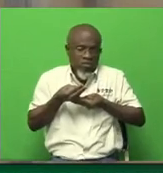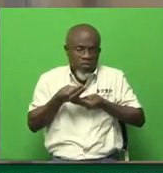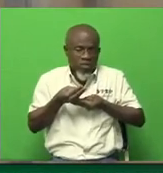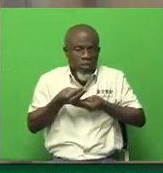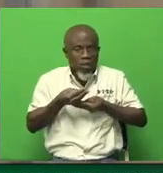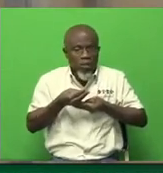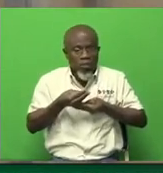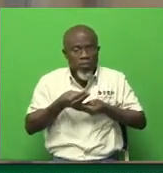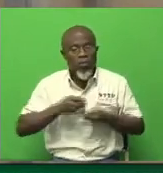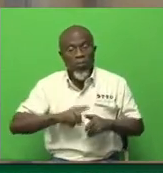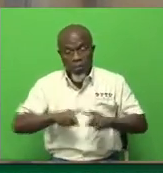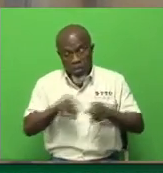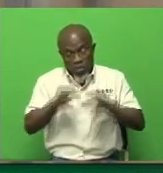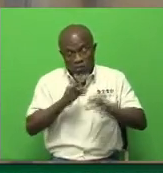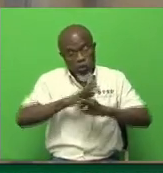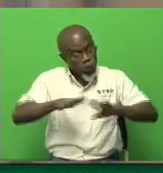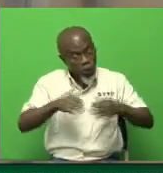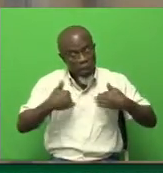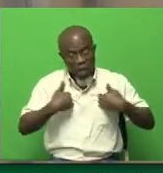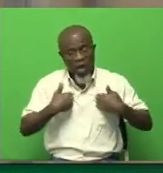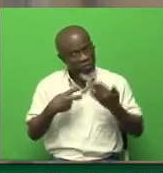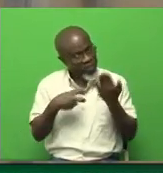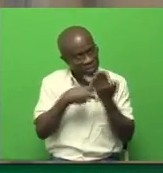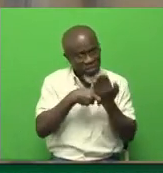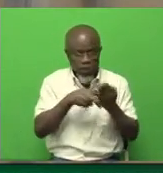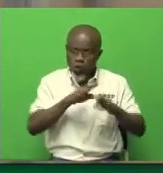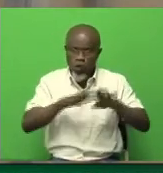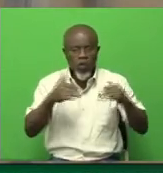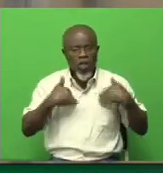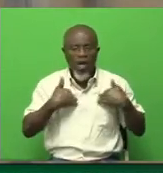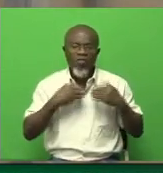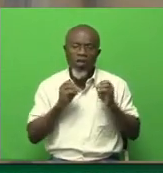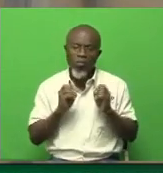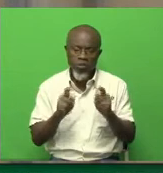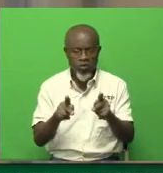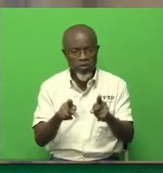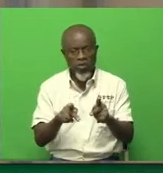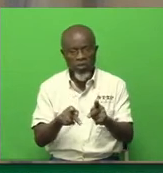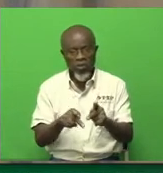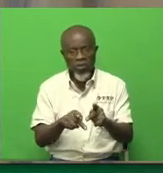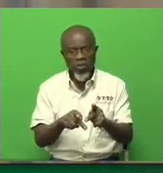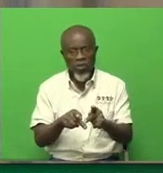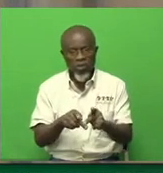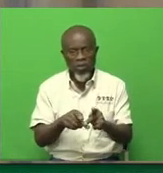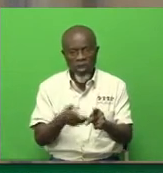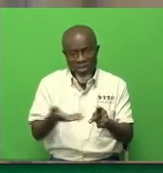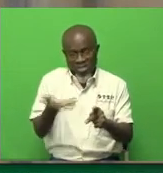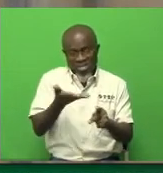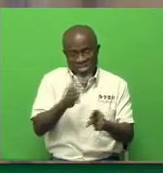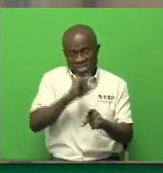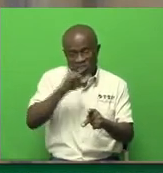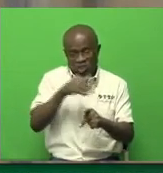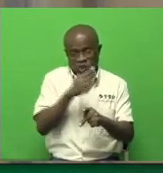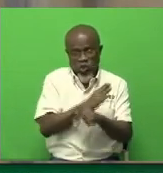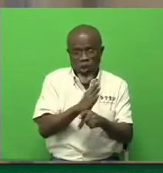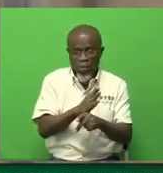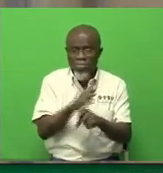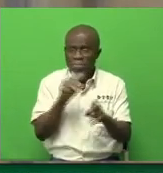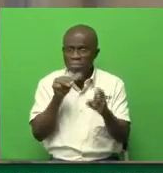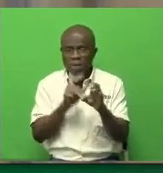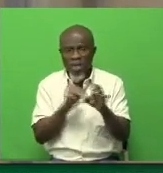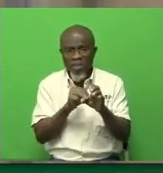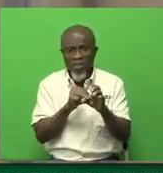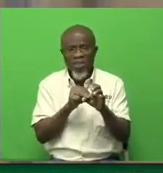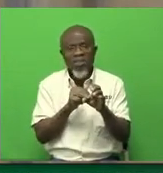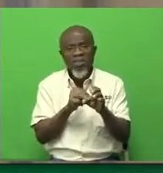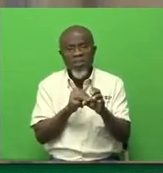but if you don't have a ticket you don't have a chance and on this job market where it is not roses in any country one